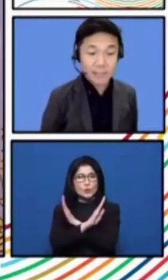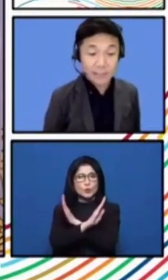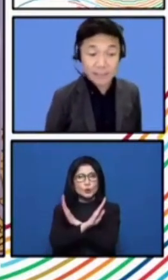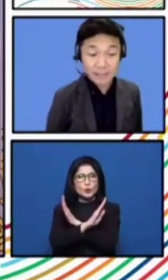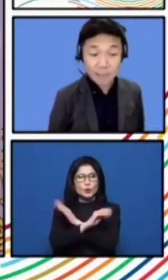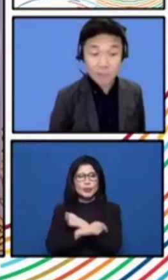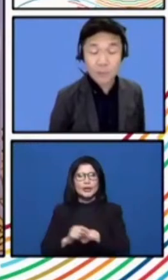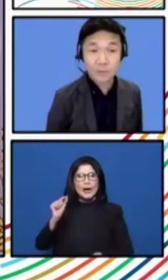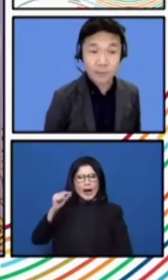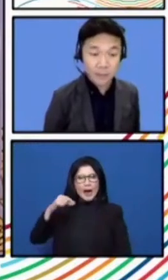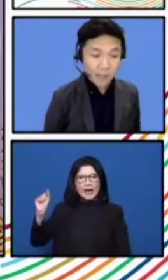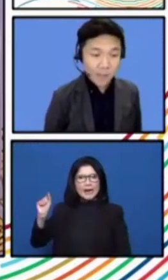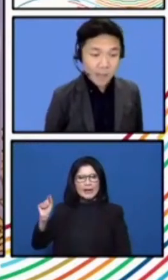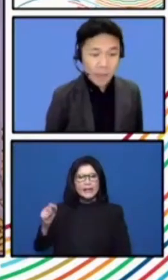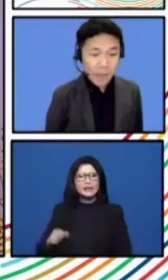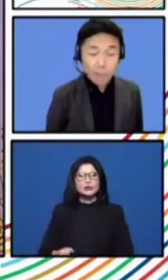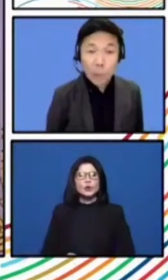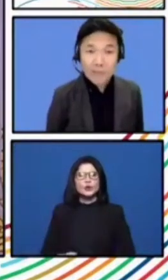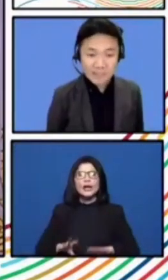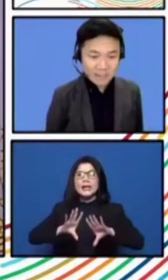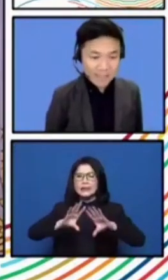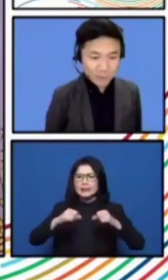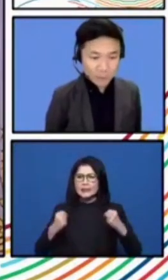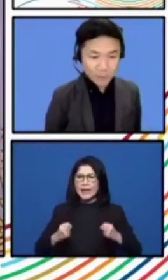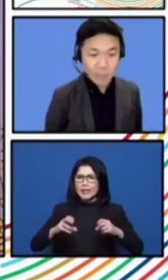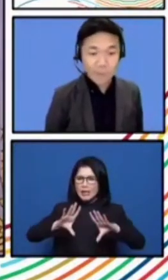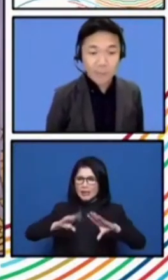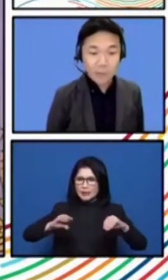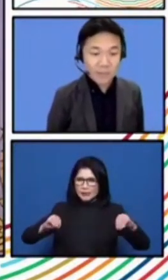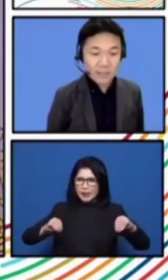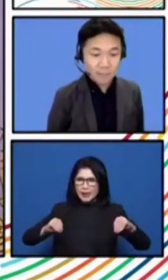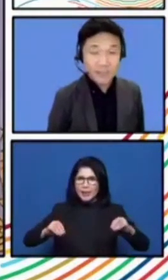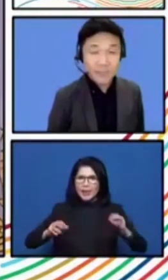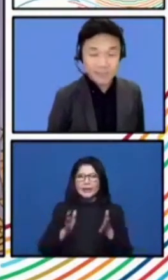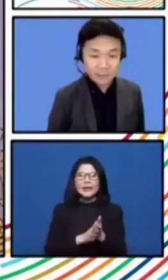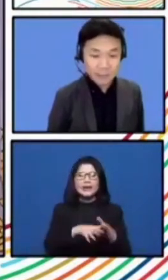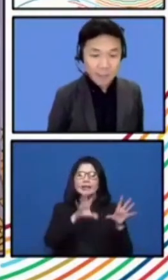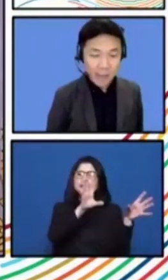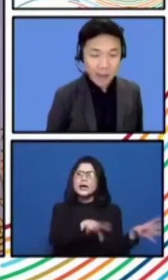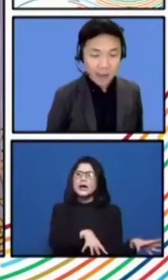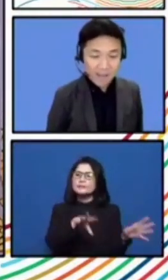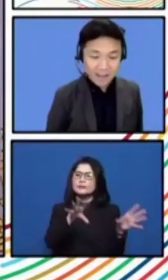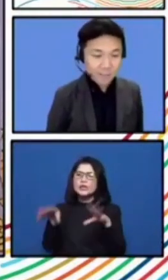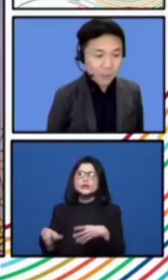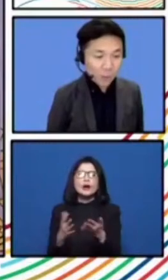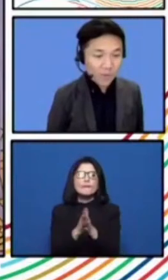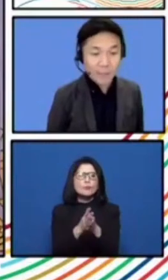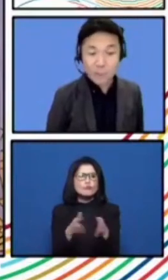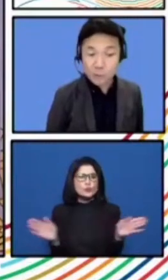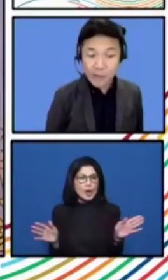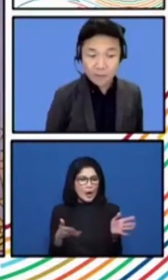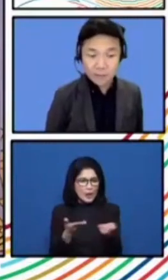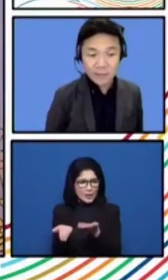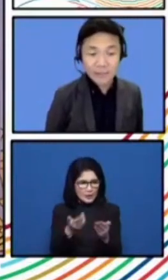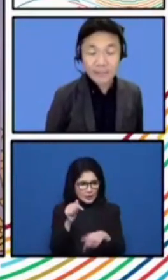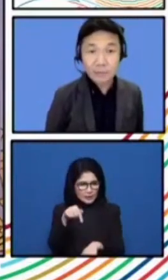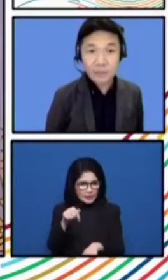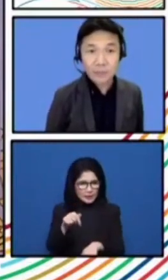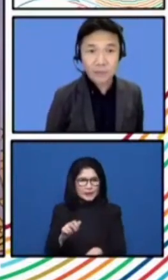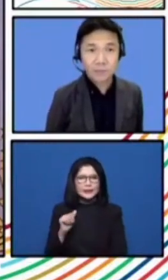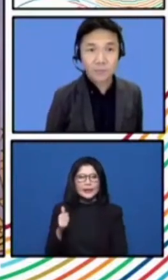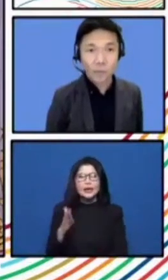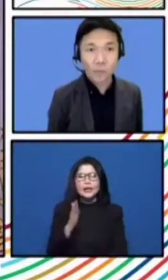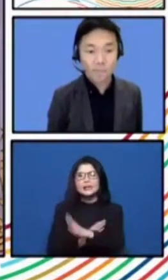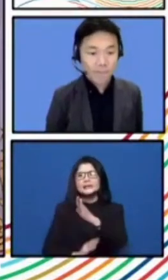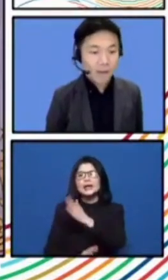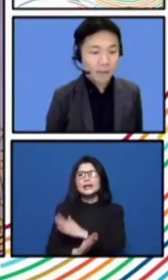the establishment of the employment DSU so that people with disabilities affected by covet can be trained in skills